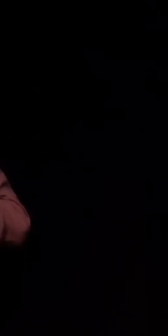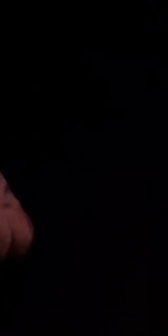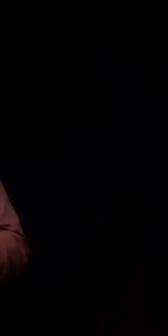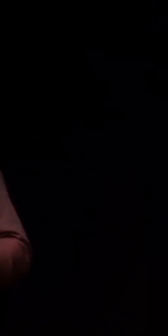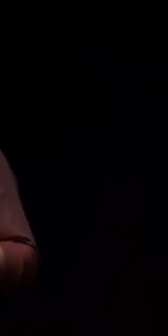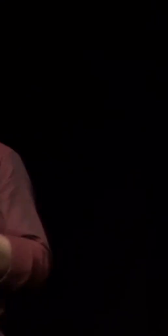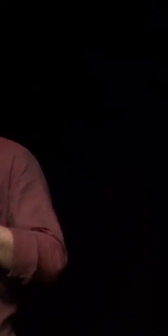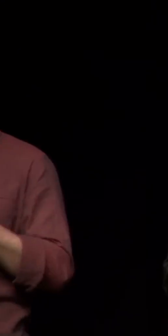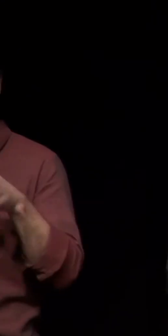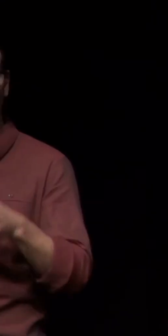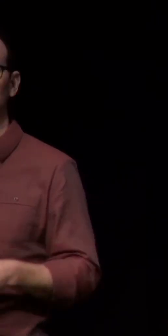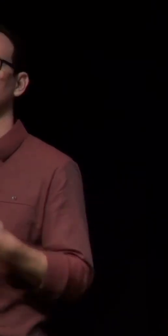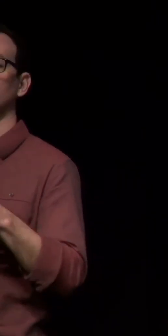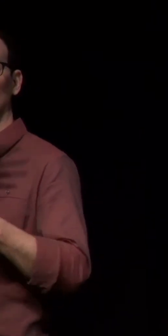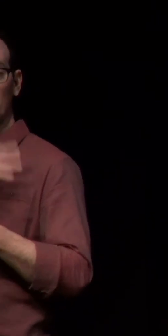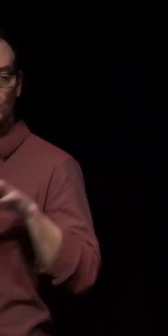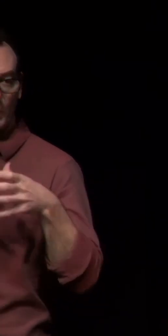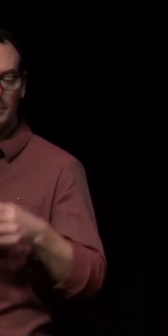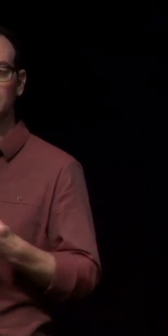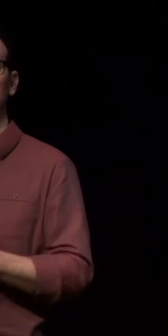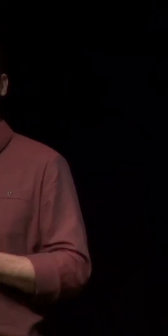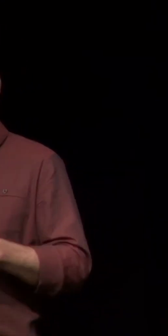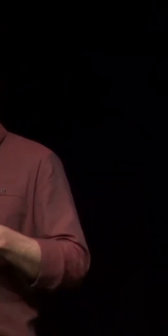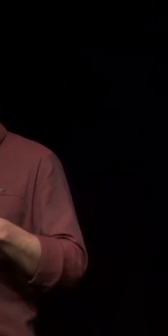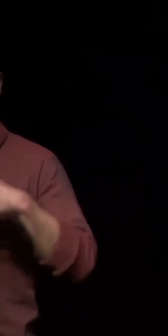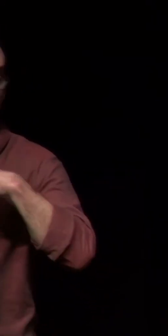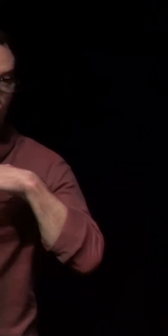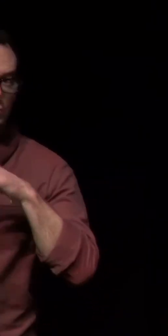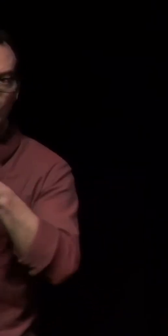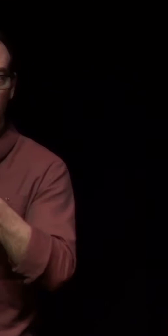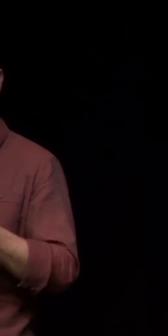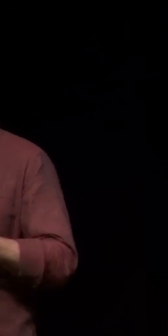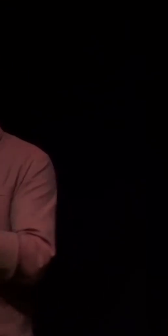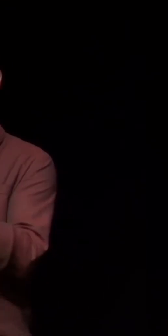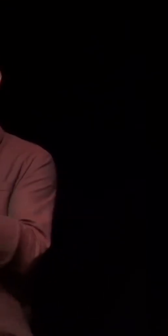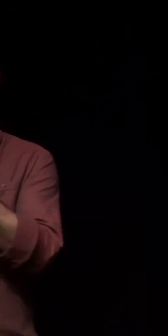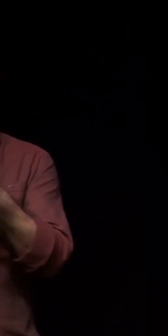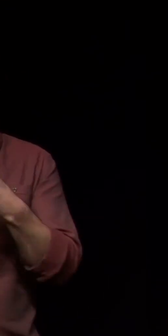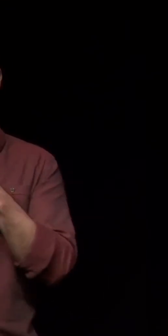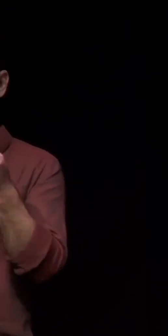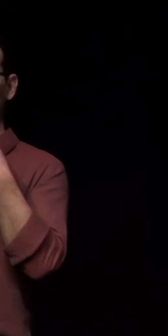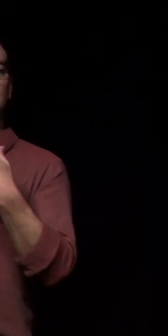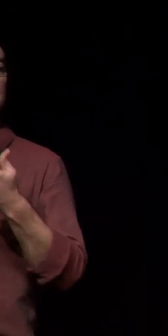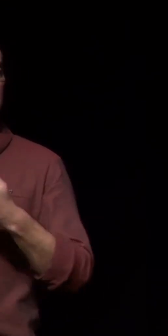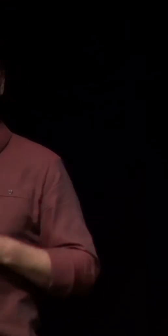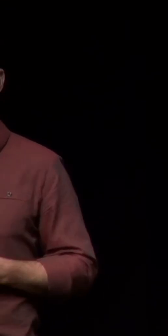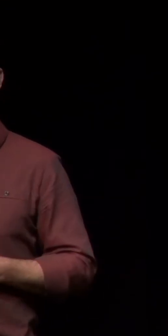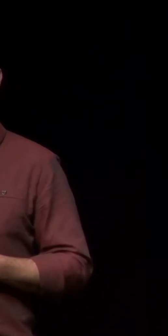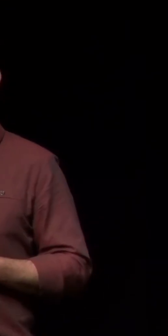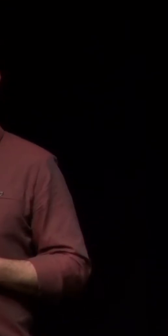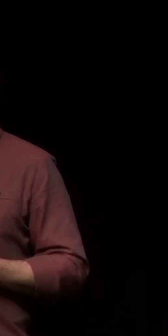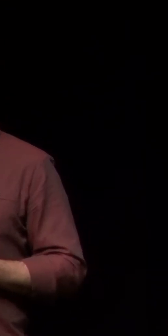women's groups, Indigenous communities, and others in that strategy. So those are, again, our occasions. We need to look strategically at where